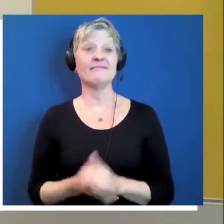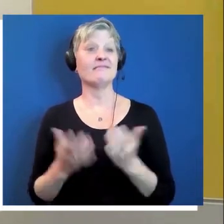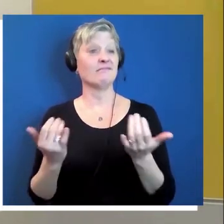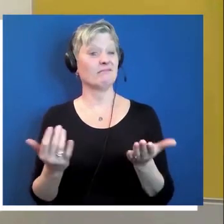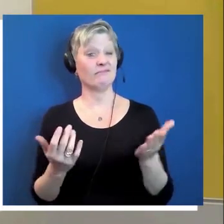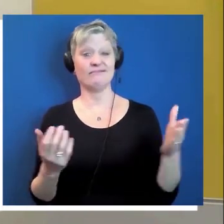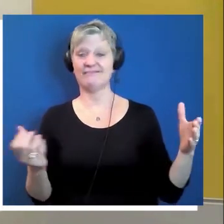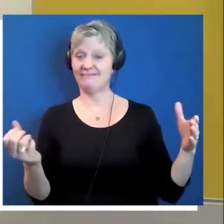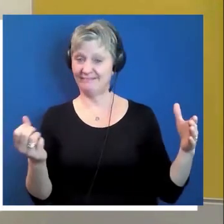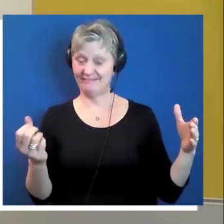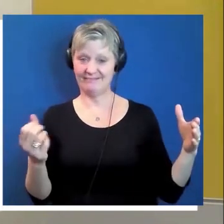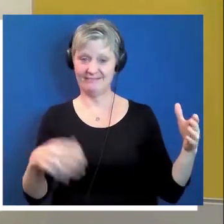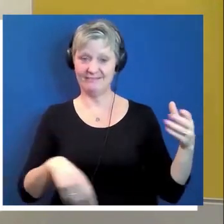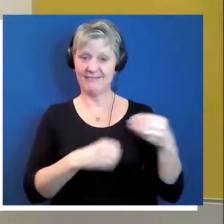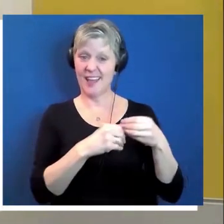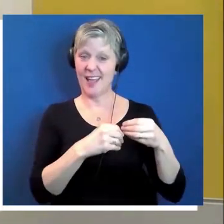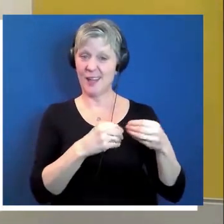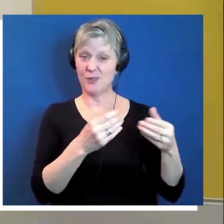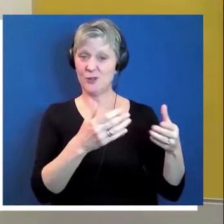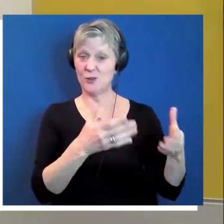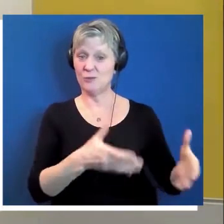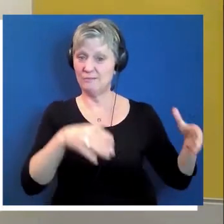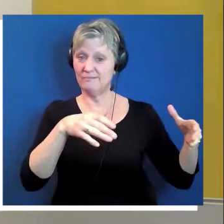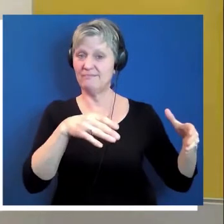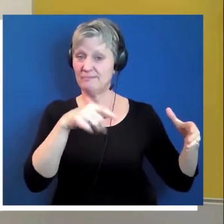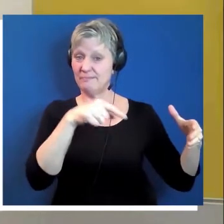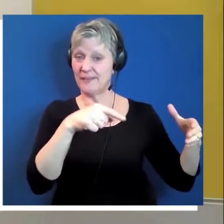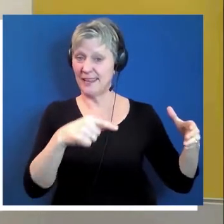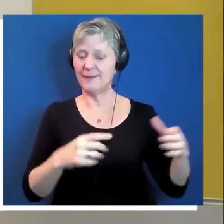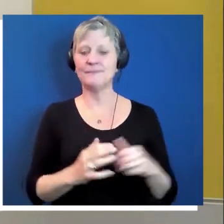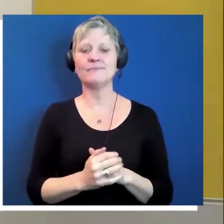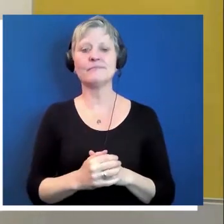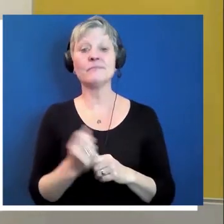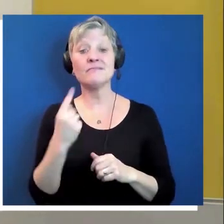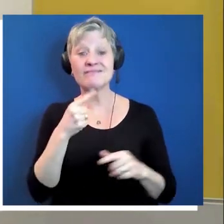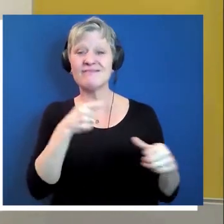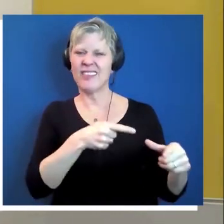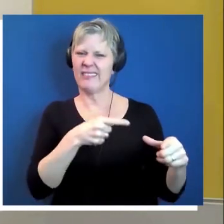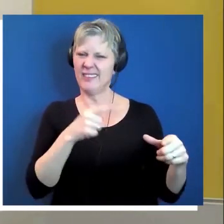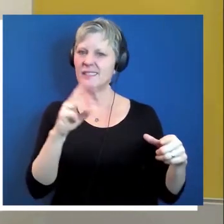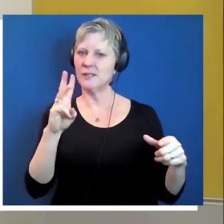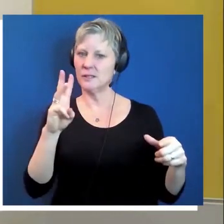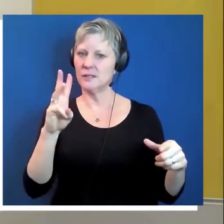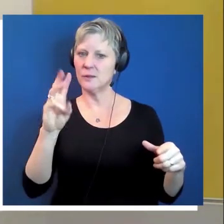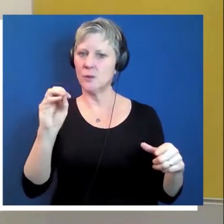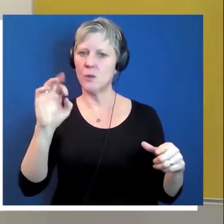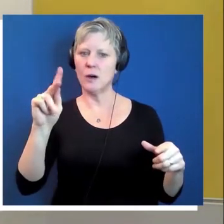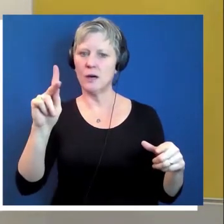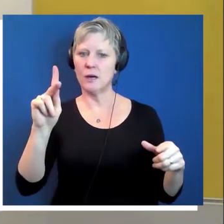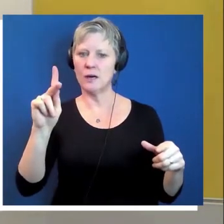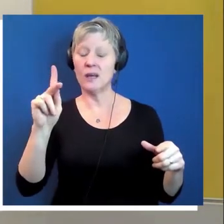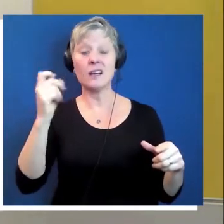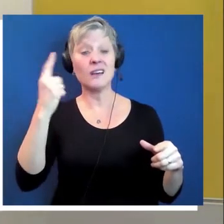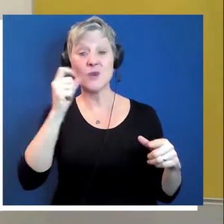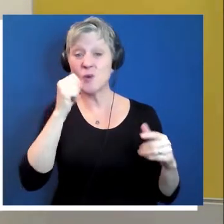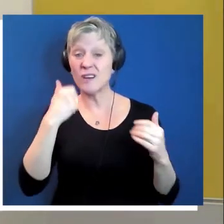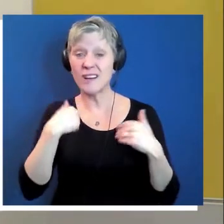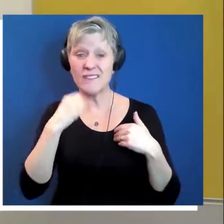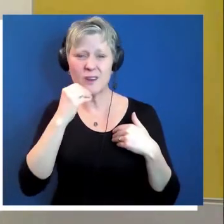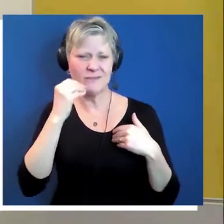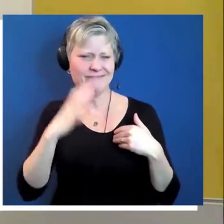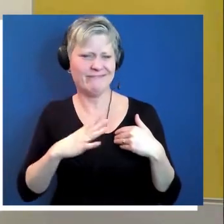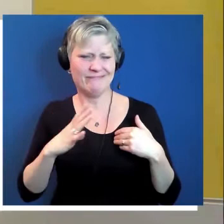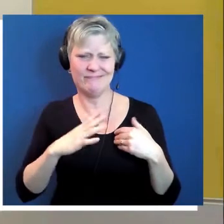there. What I'm going to do is I'm just going to add this right to our pan here. And I'm using a wok, okay? If you didn't have a wok at